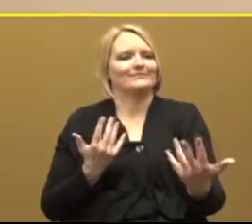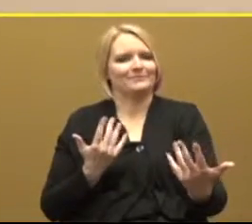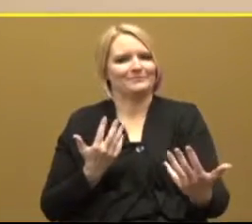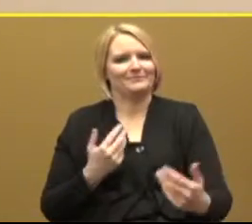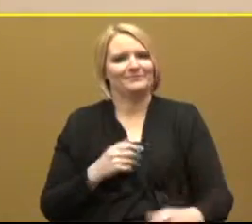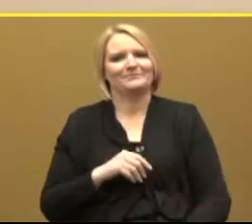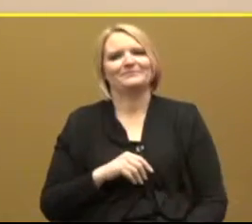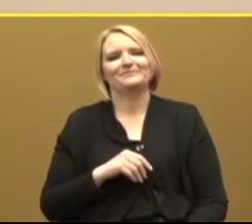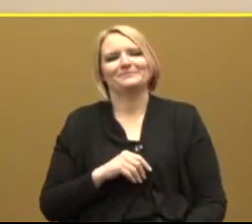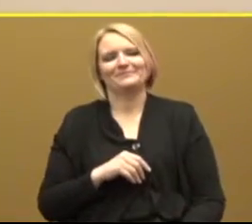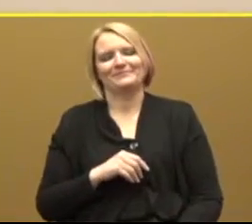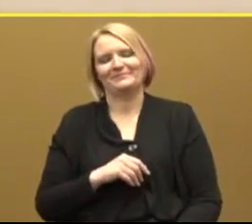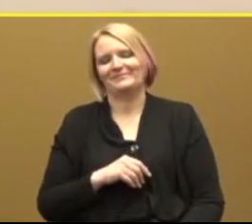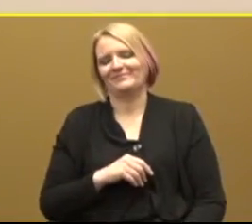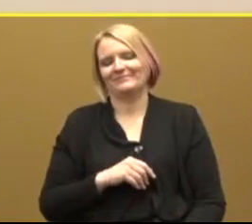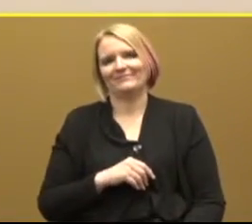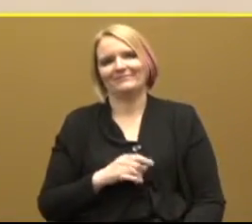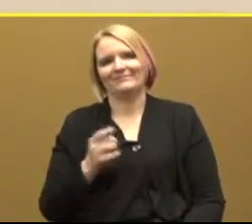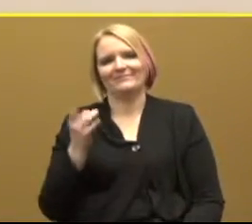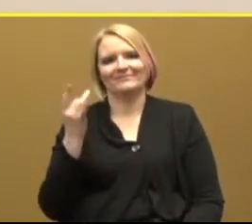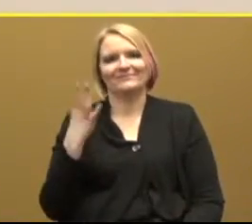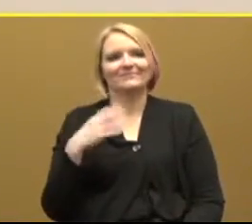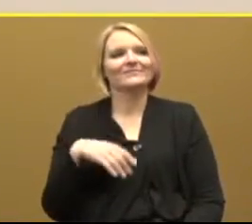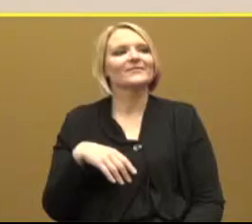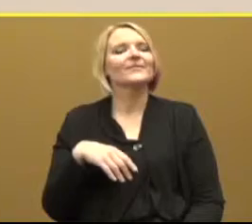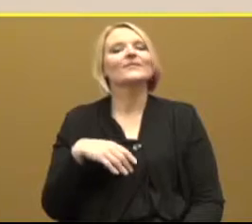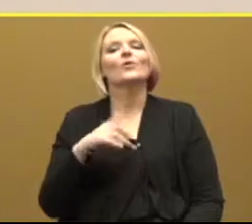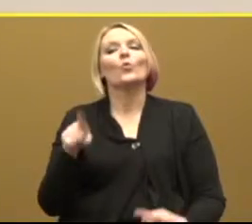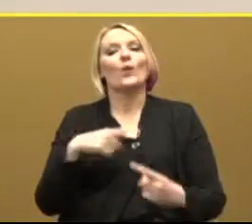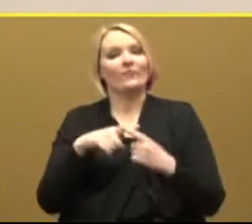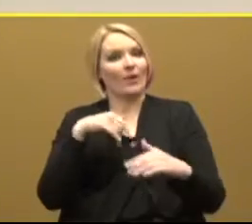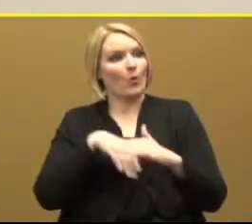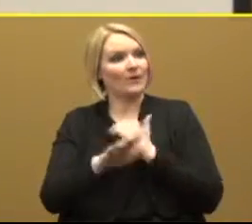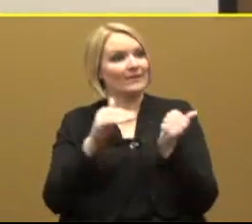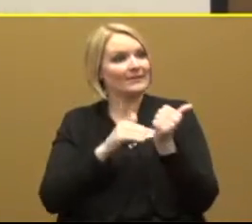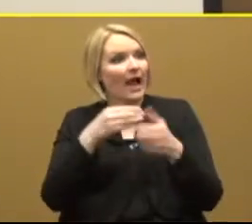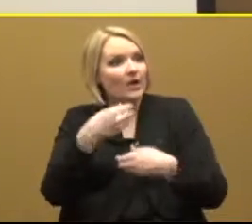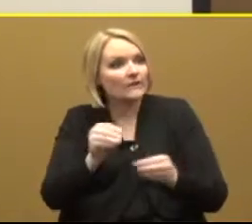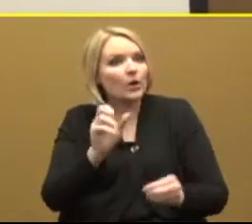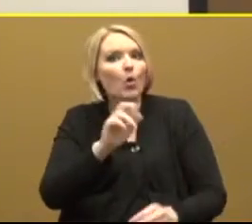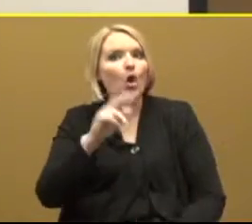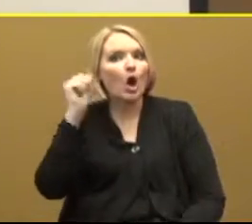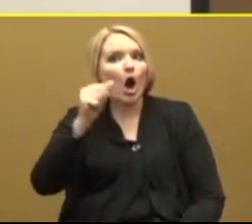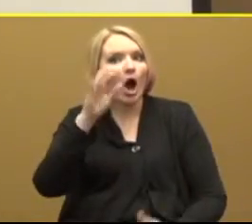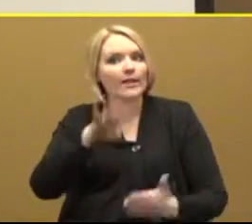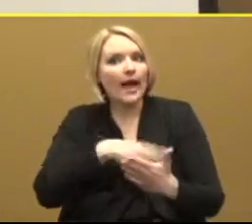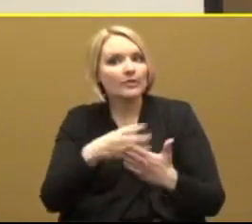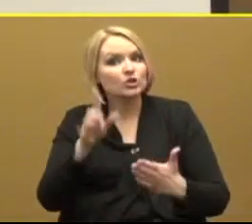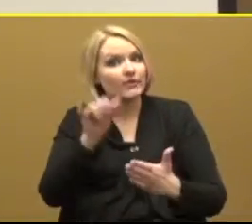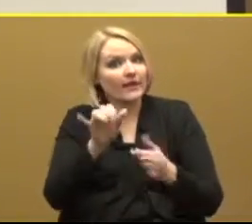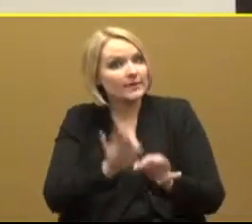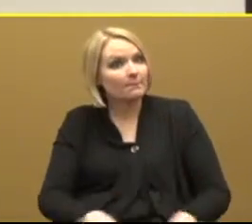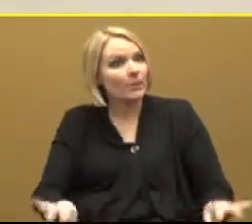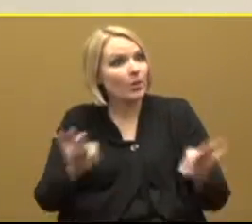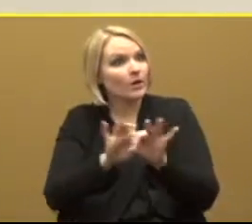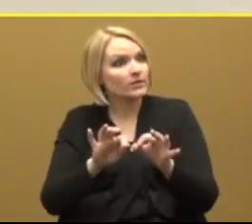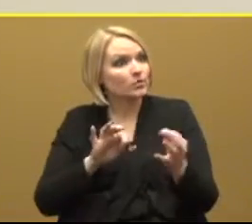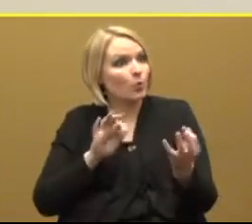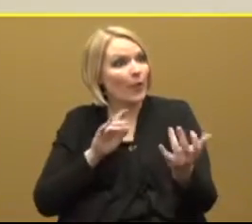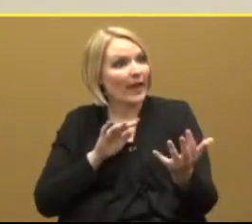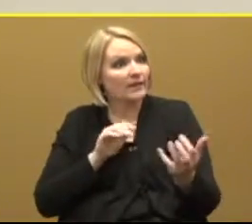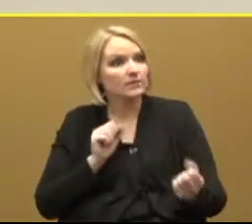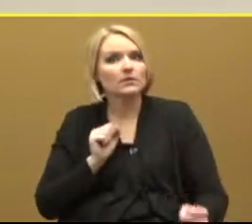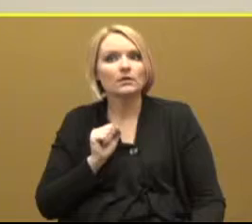the doctor's office, or when they go to the audiologist, right? Is wait an important life